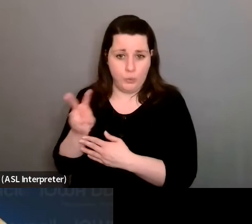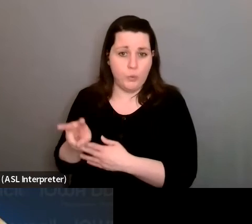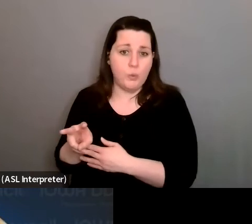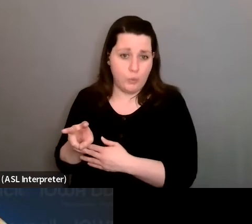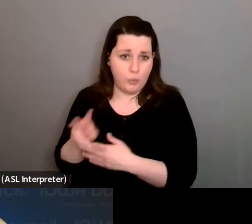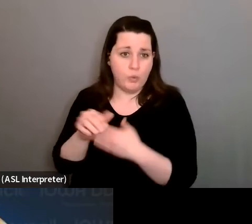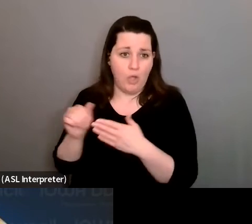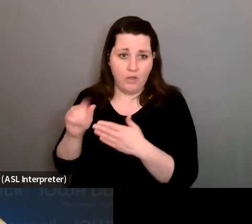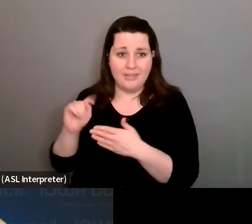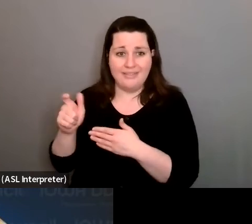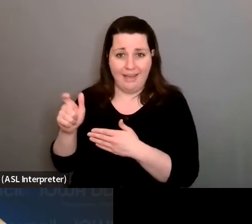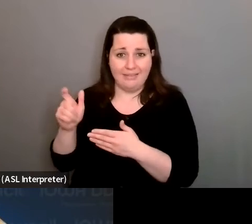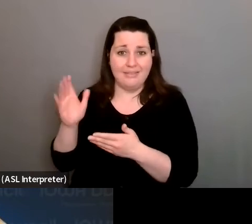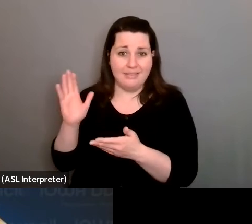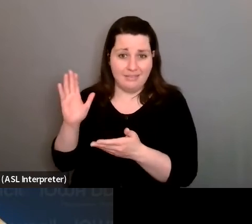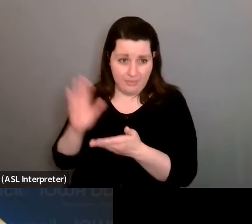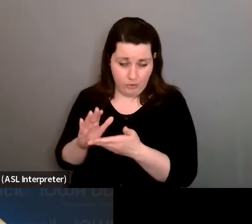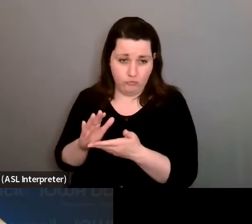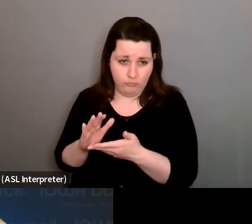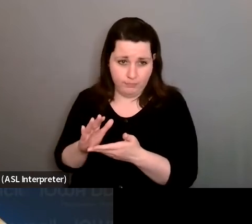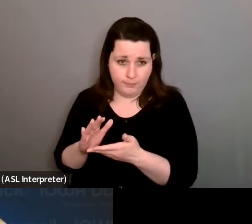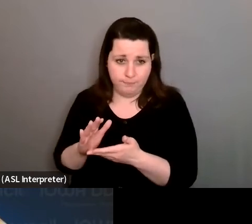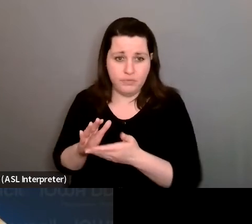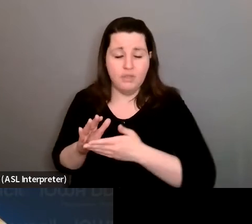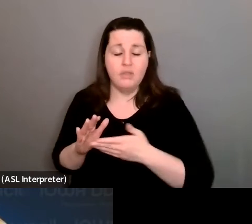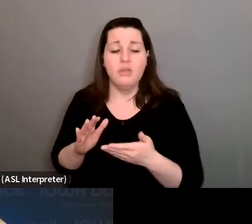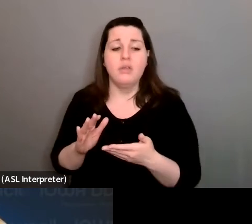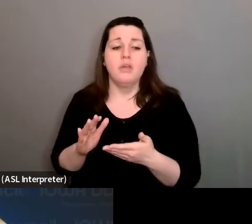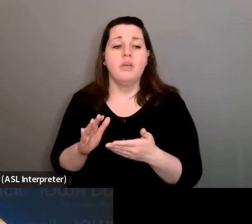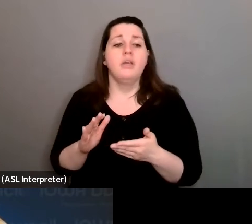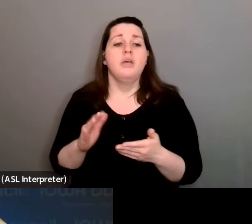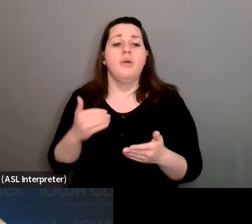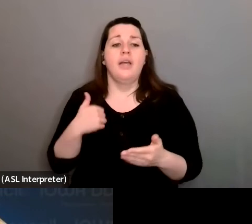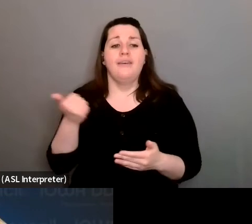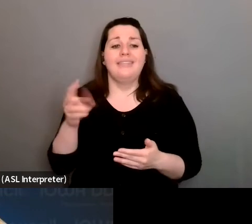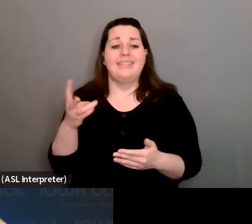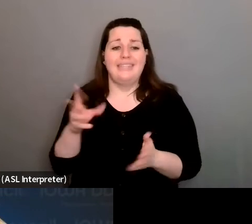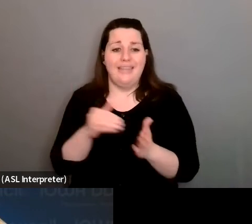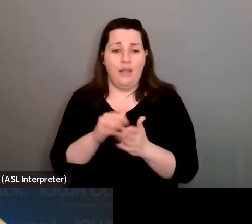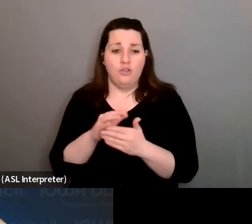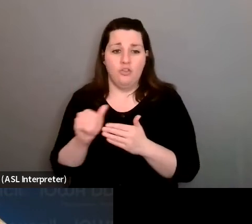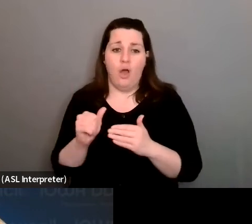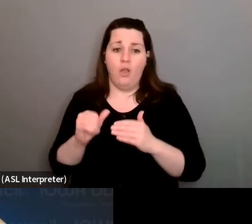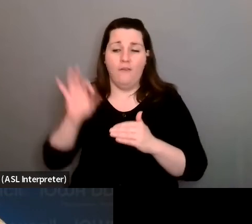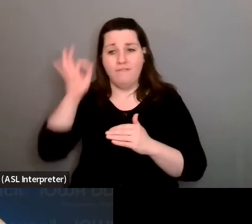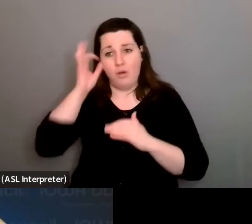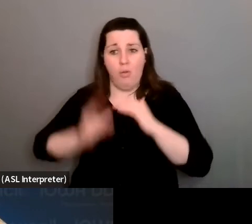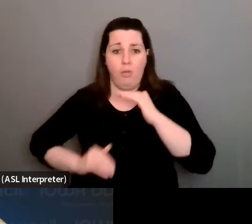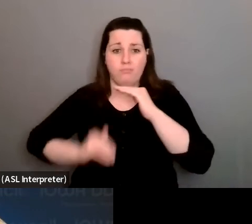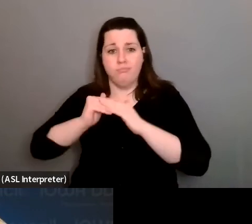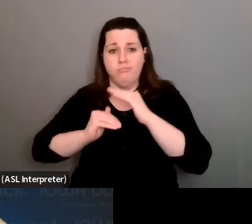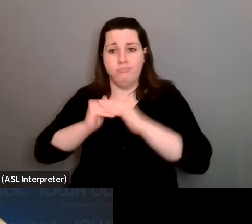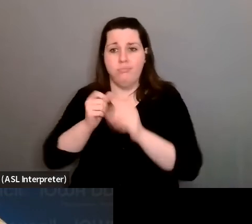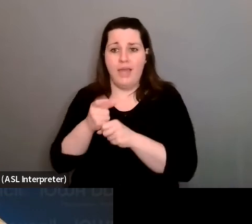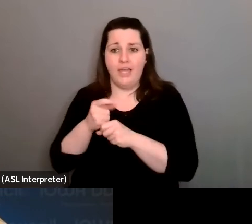$3,522 tax deduction amount for Iowans, and we've got that $16,000 federal maximum annual